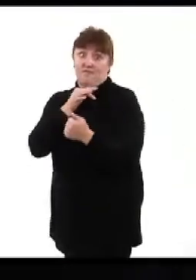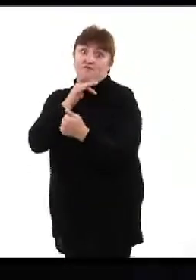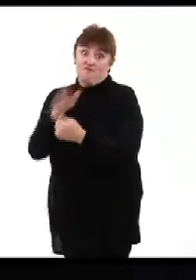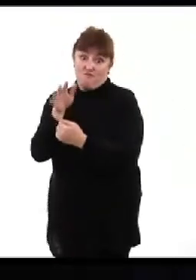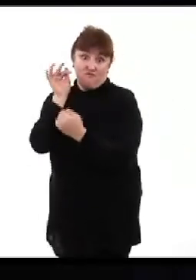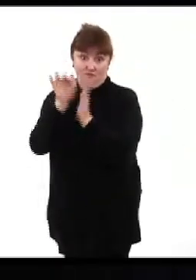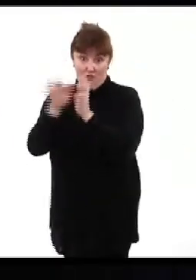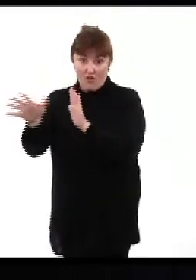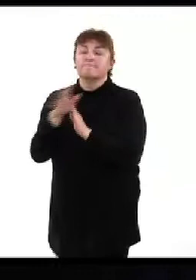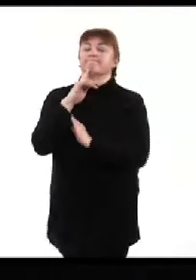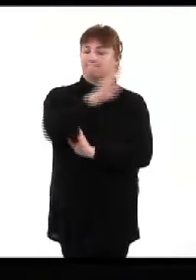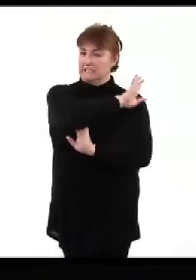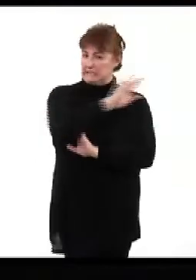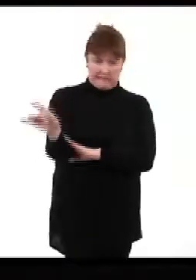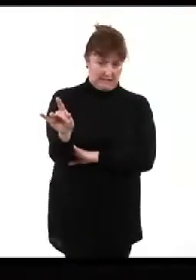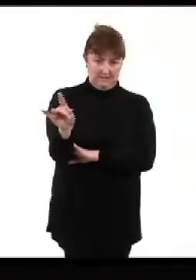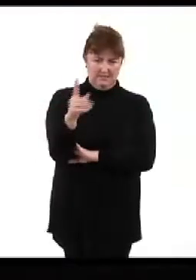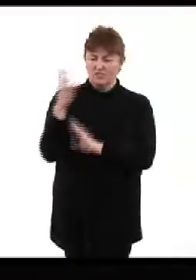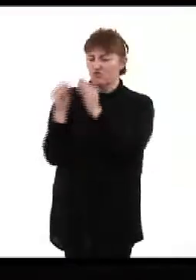is a fact about all human languages.